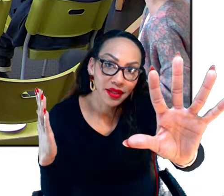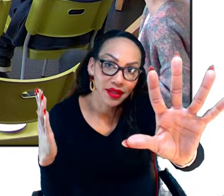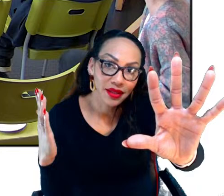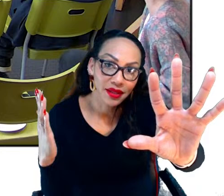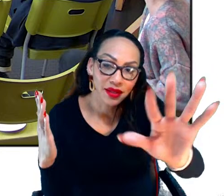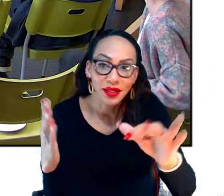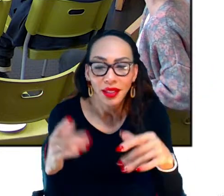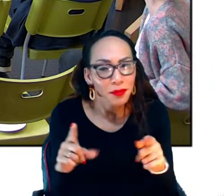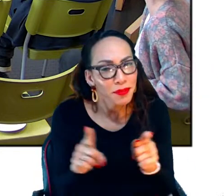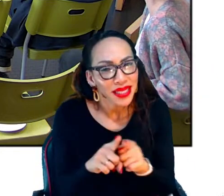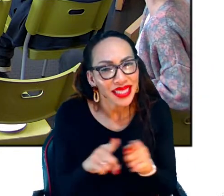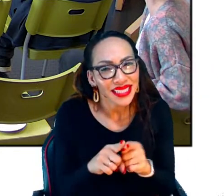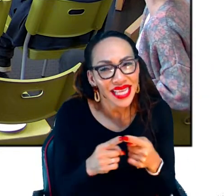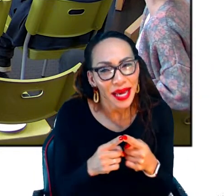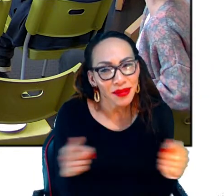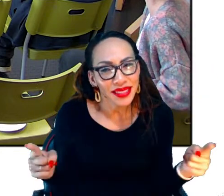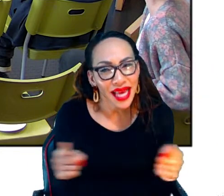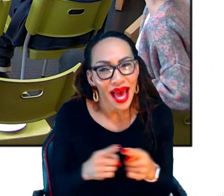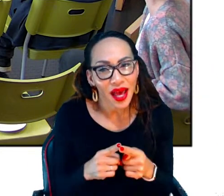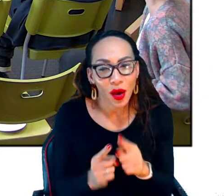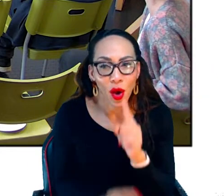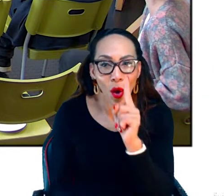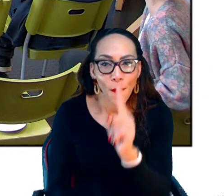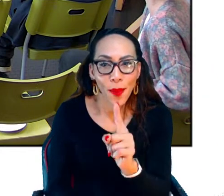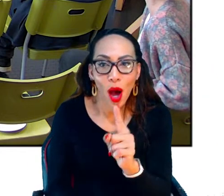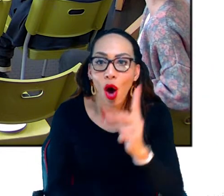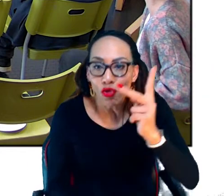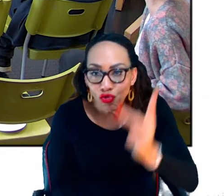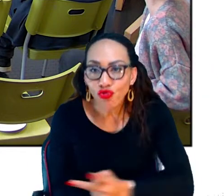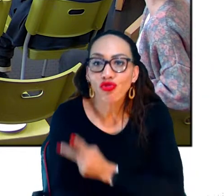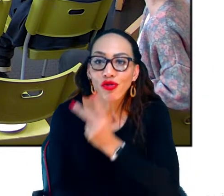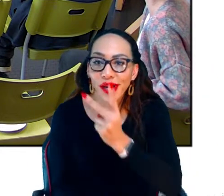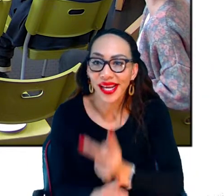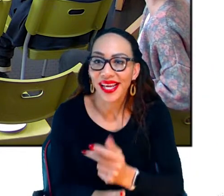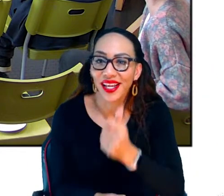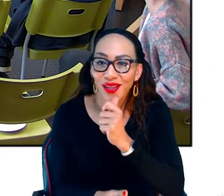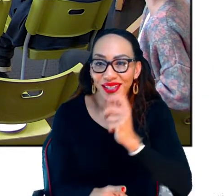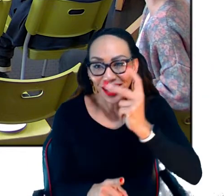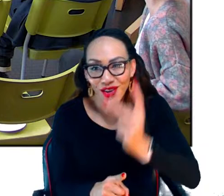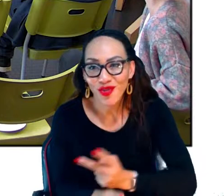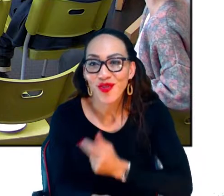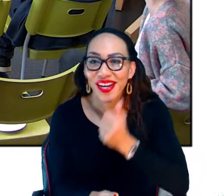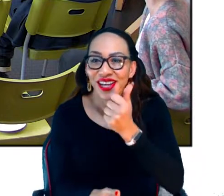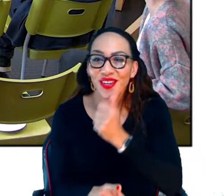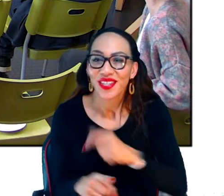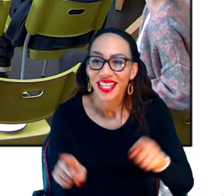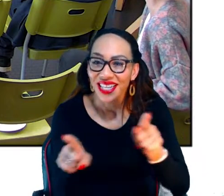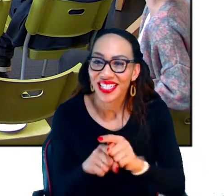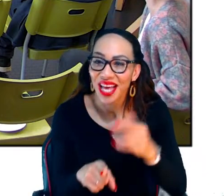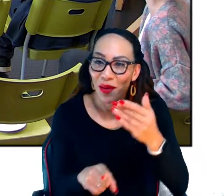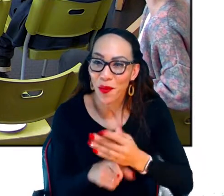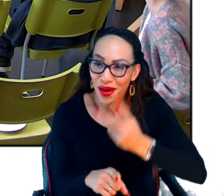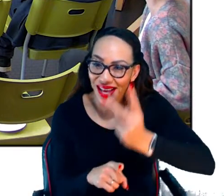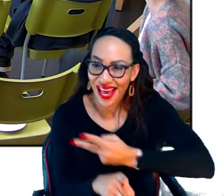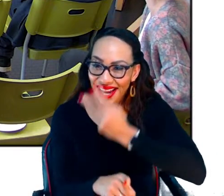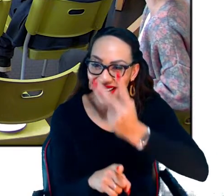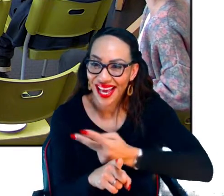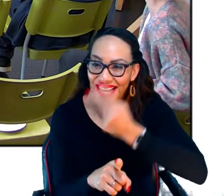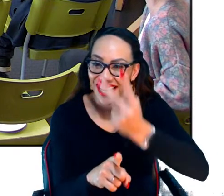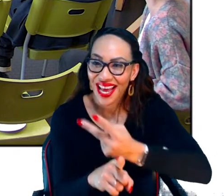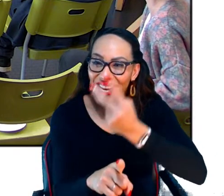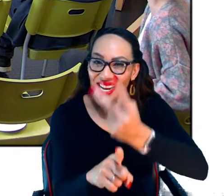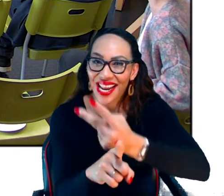but just this whole idea of kind of reusing the same work over and over again, and then projecting it